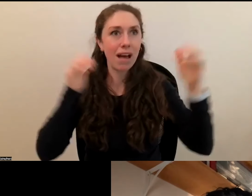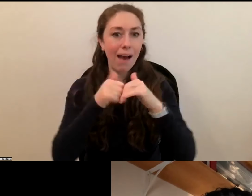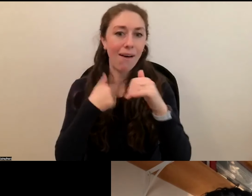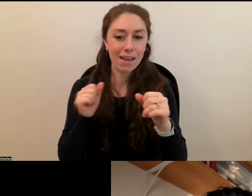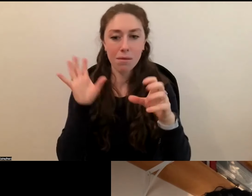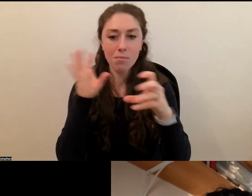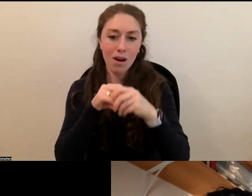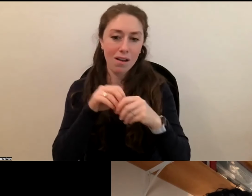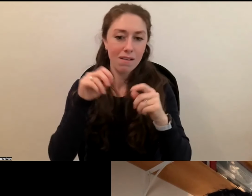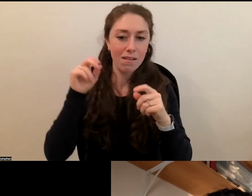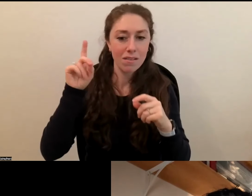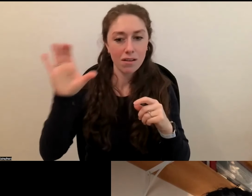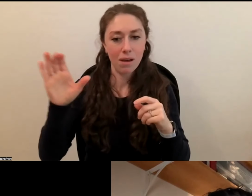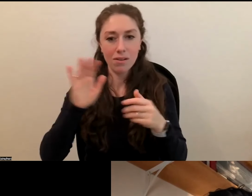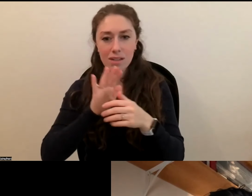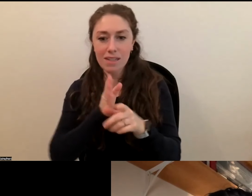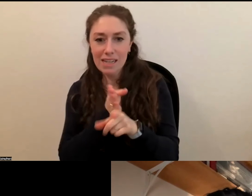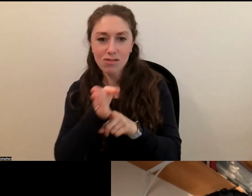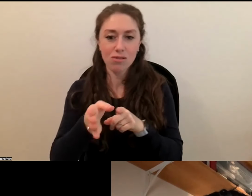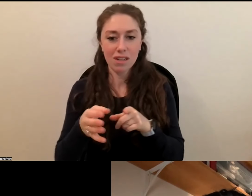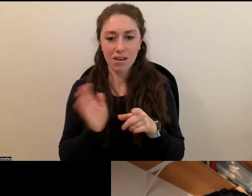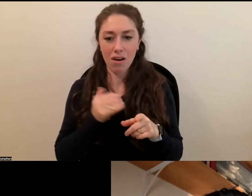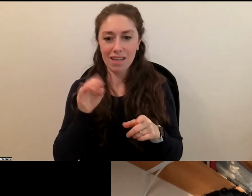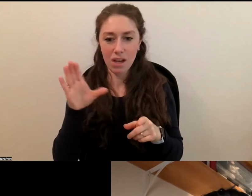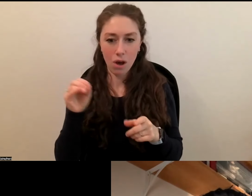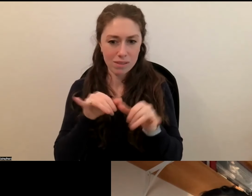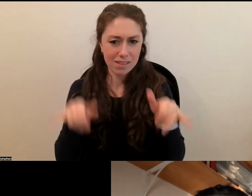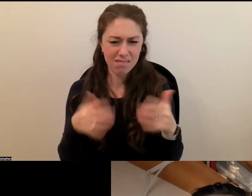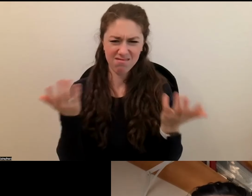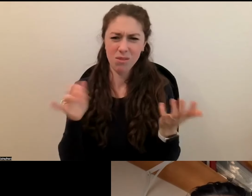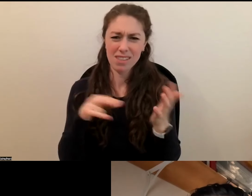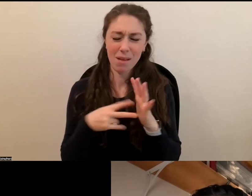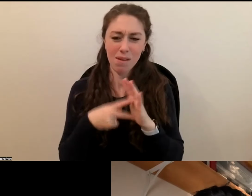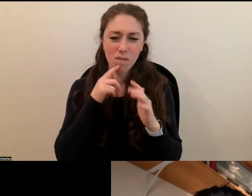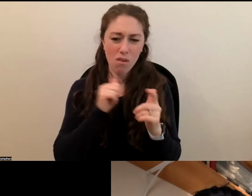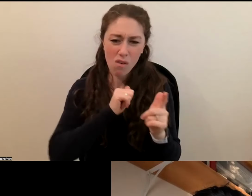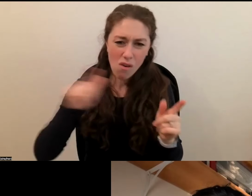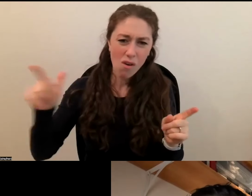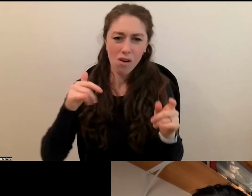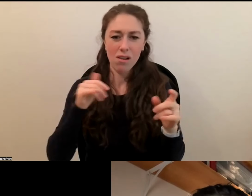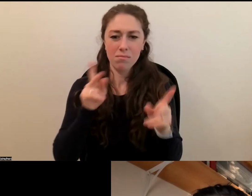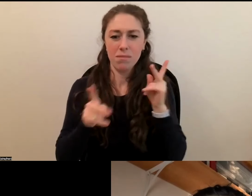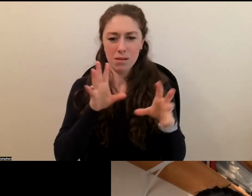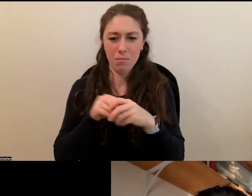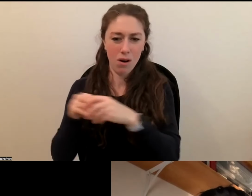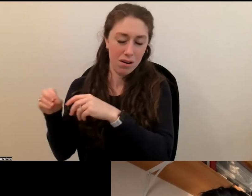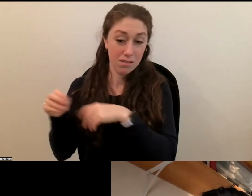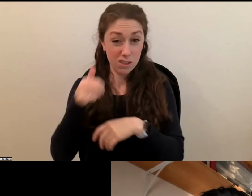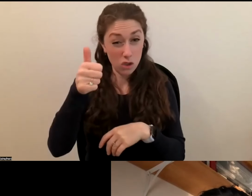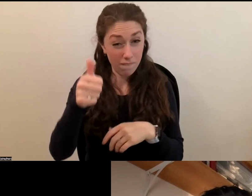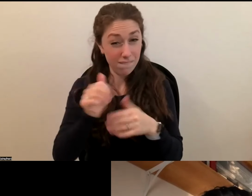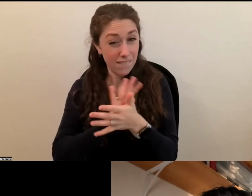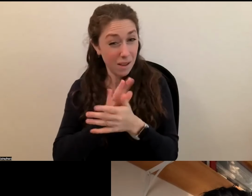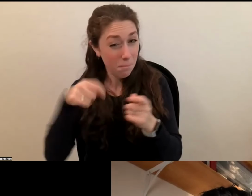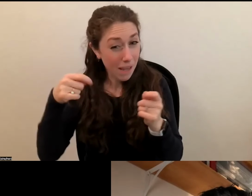the documentary industry and our ecosystem? What does that mean for all of the players in the system, whether you're a filmmaker or you're